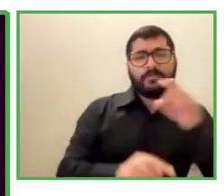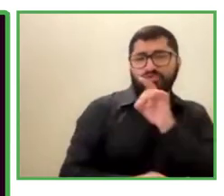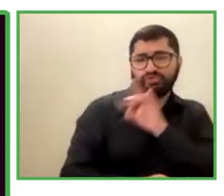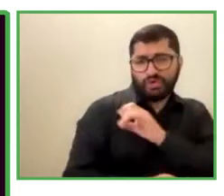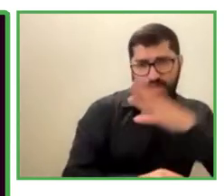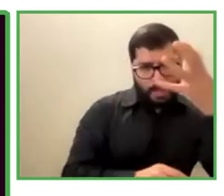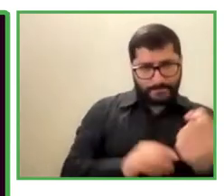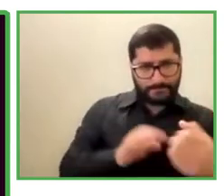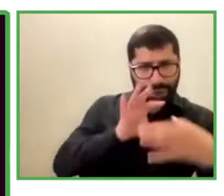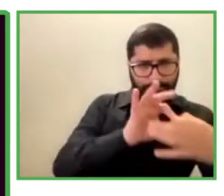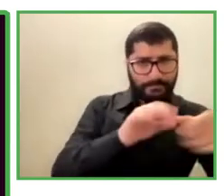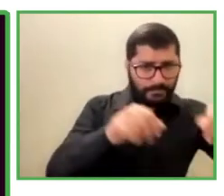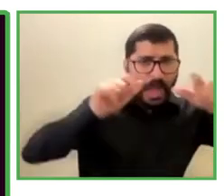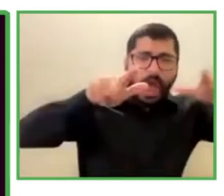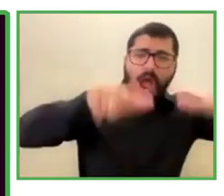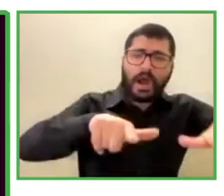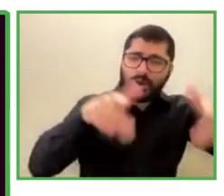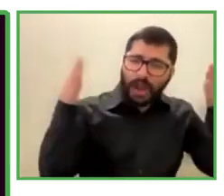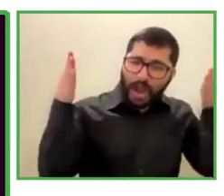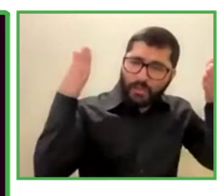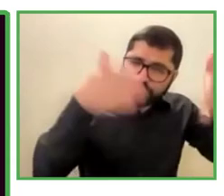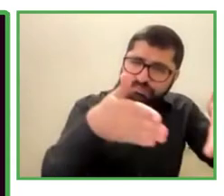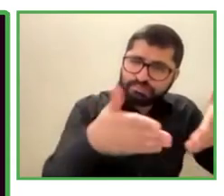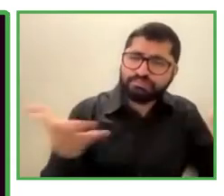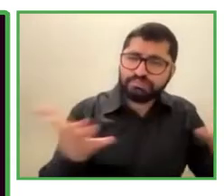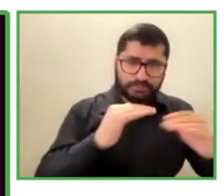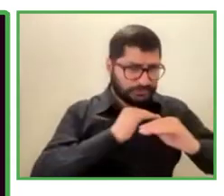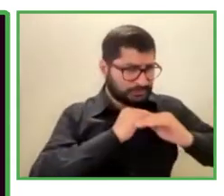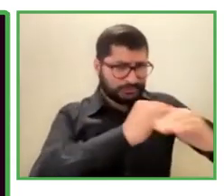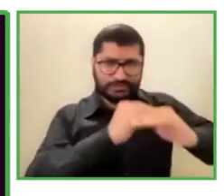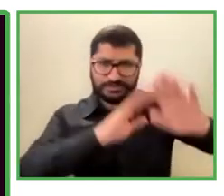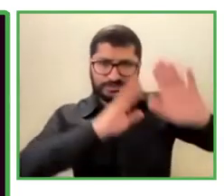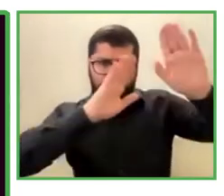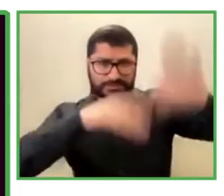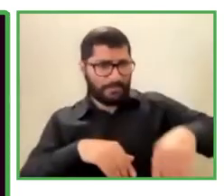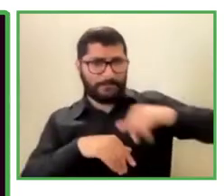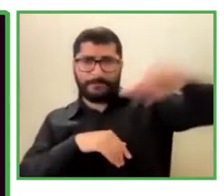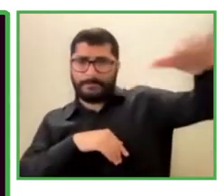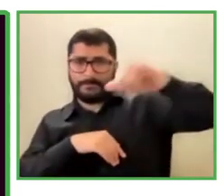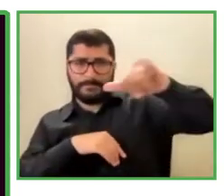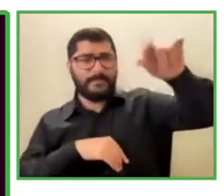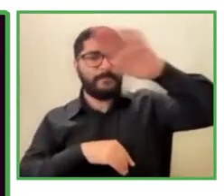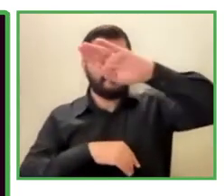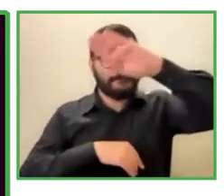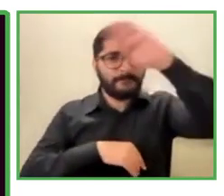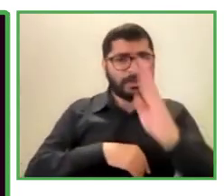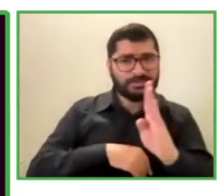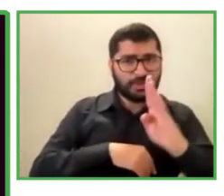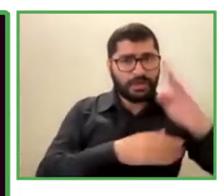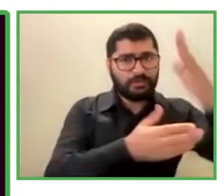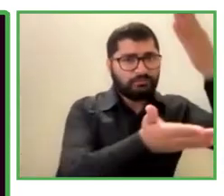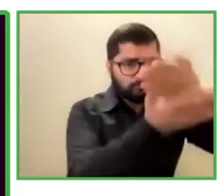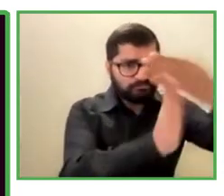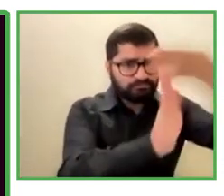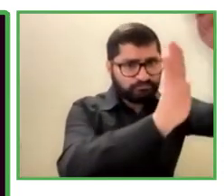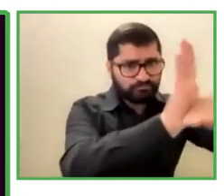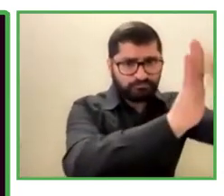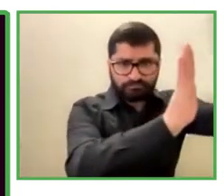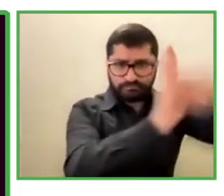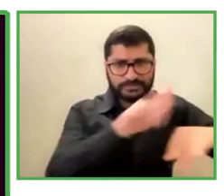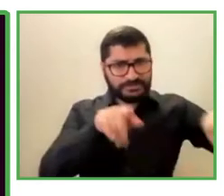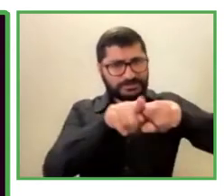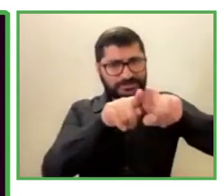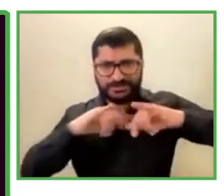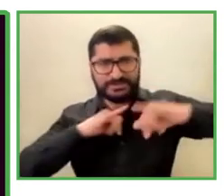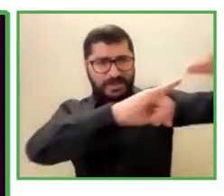of quota, such as in Brazil. So it is mandatory for companies to do work inclusion with people